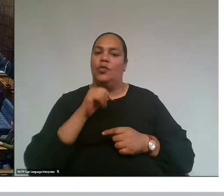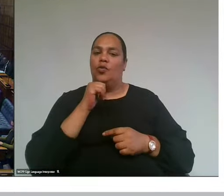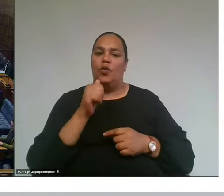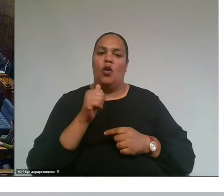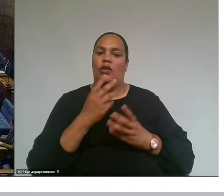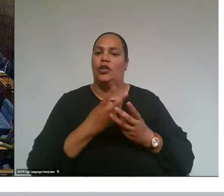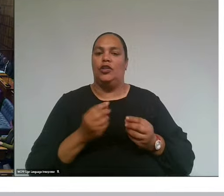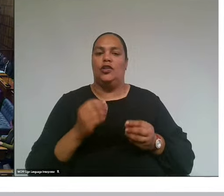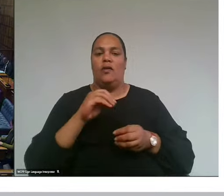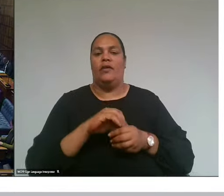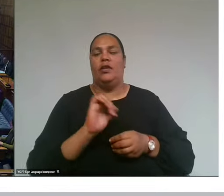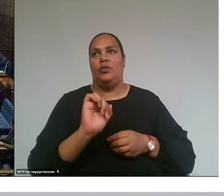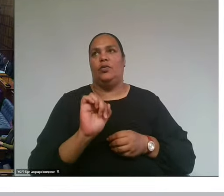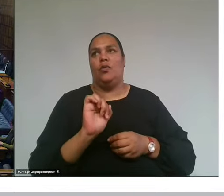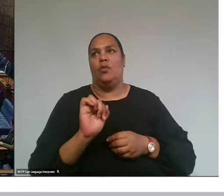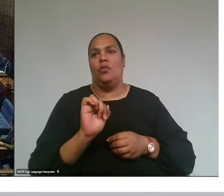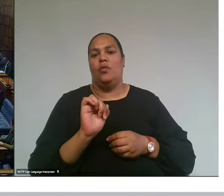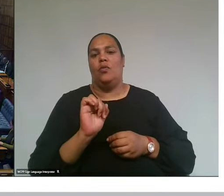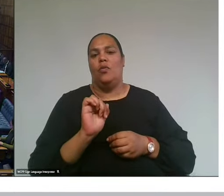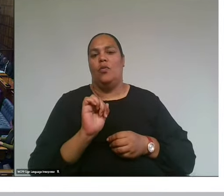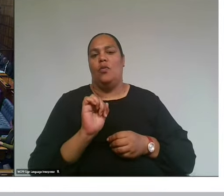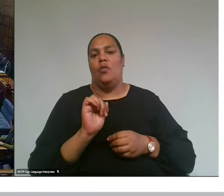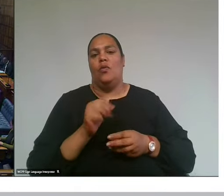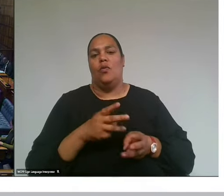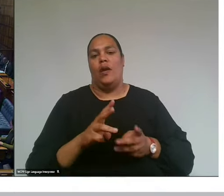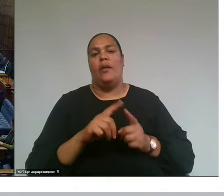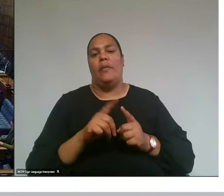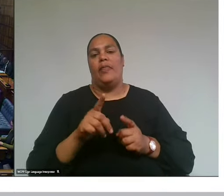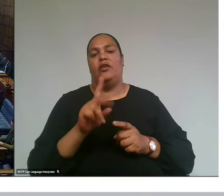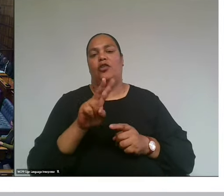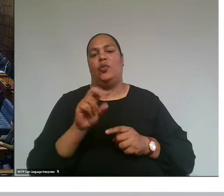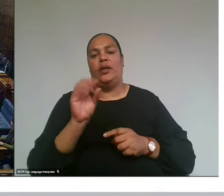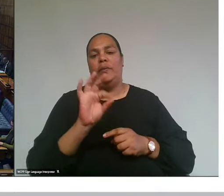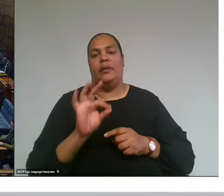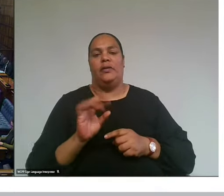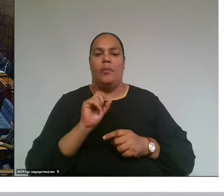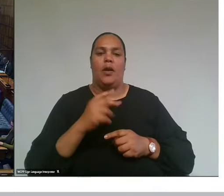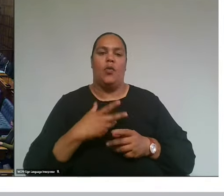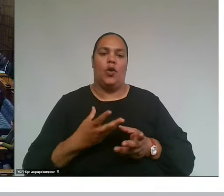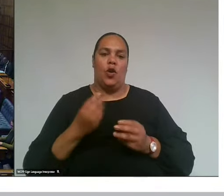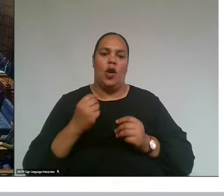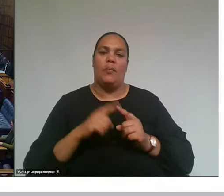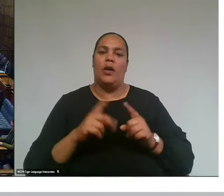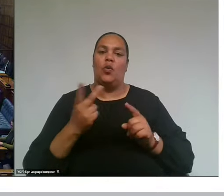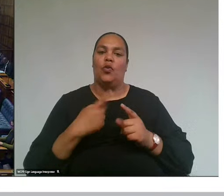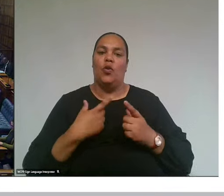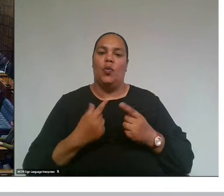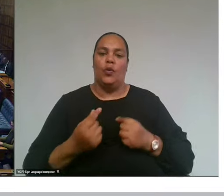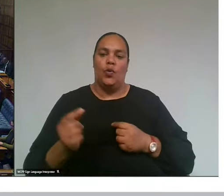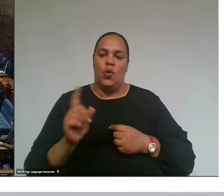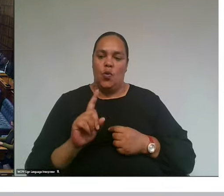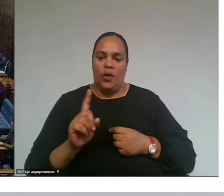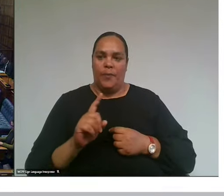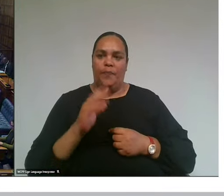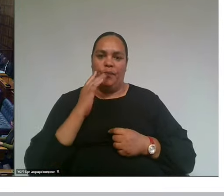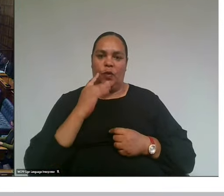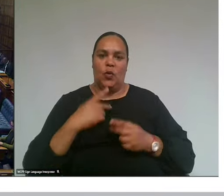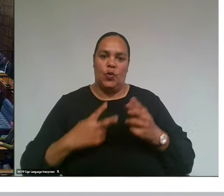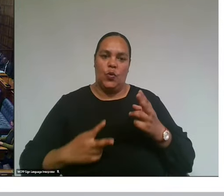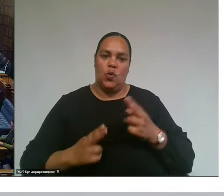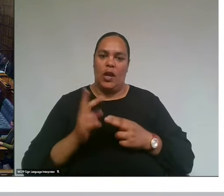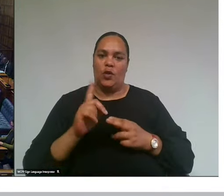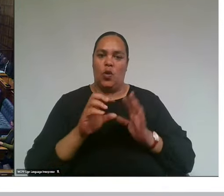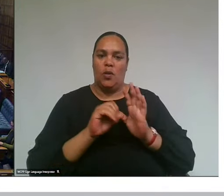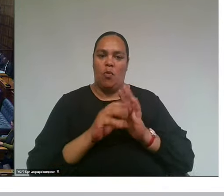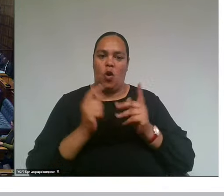resolved in their favor you know what I mean so that's the 20% that we got what we also do is that because we cut the the